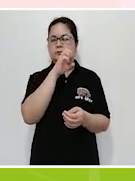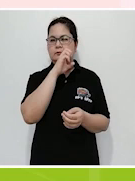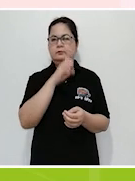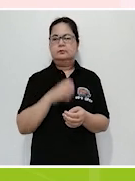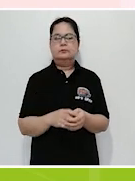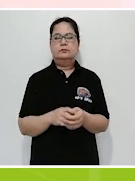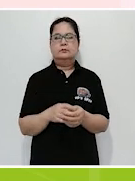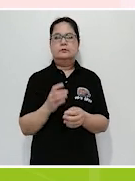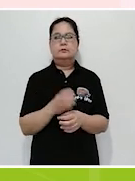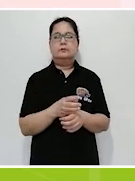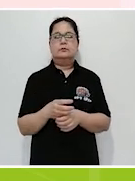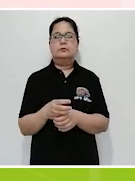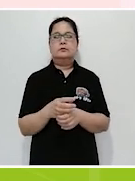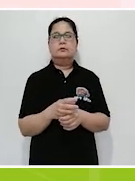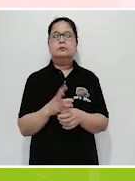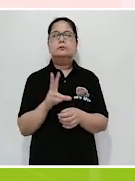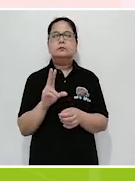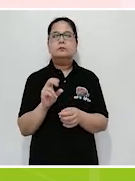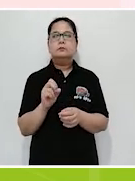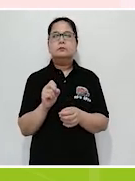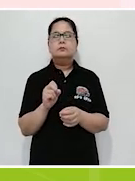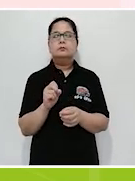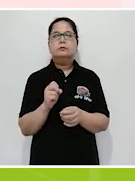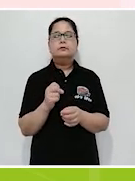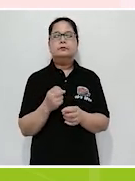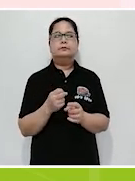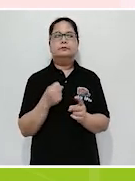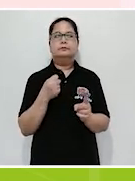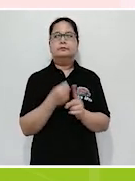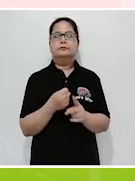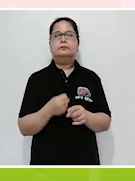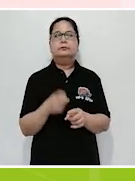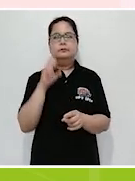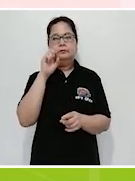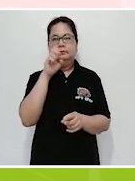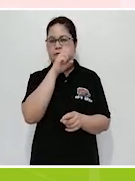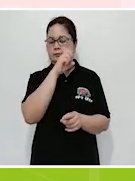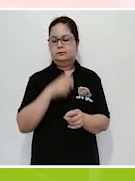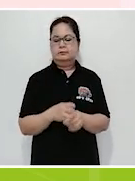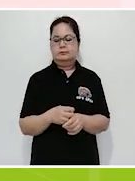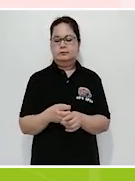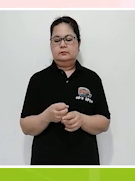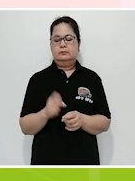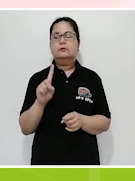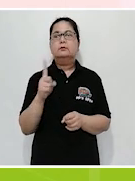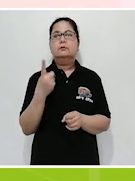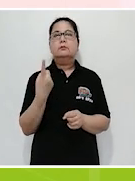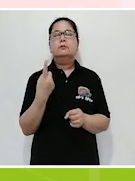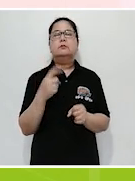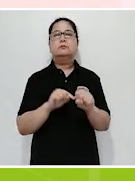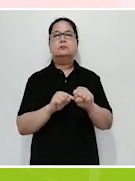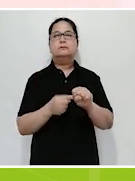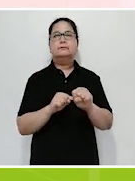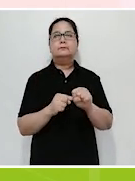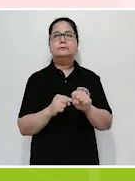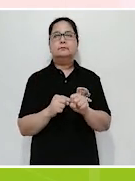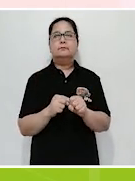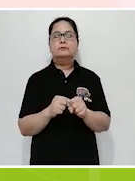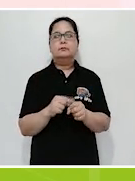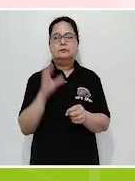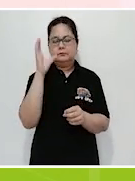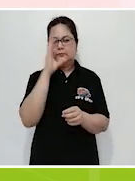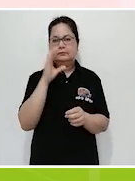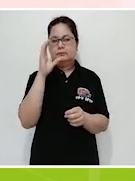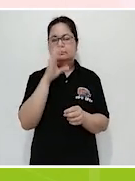you have to be careful and do not abuse them. We only just started, but